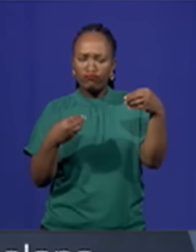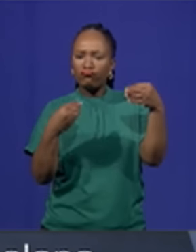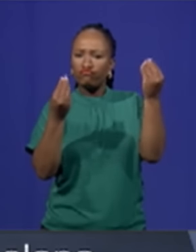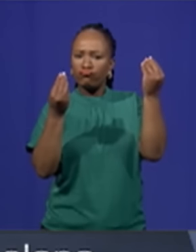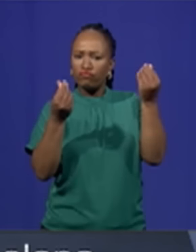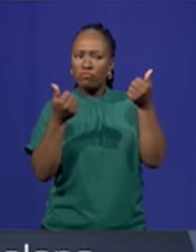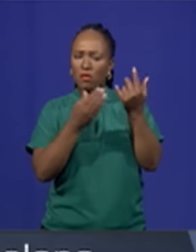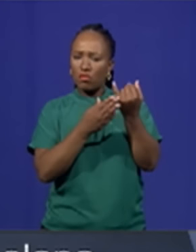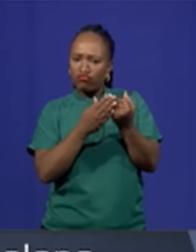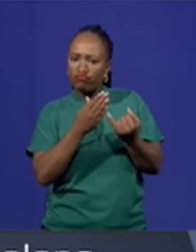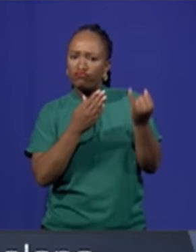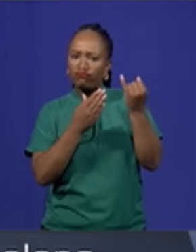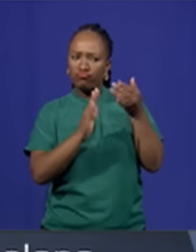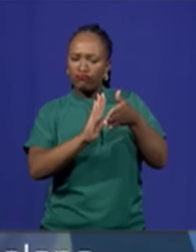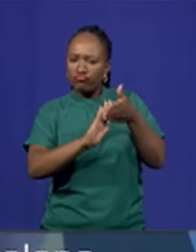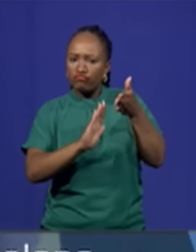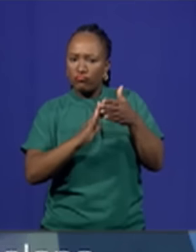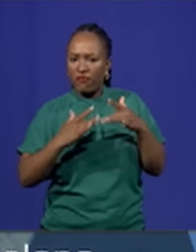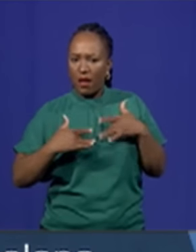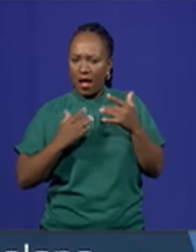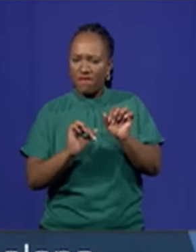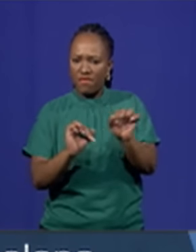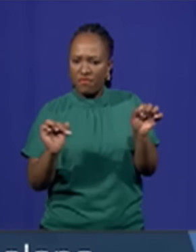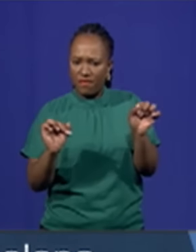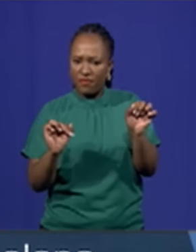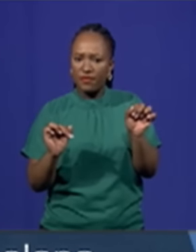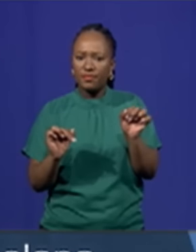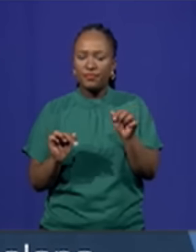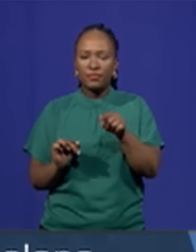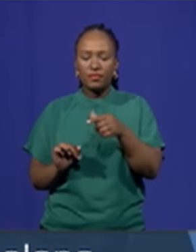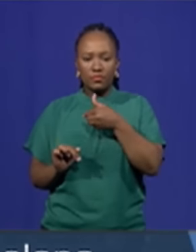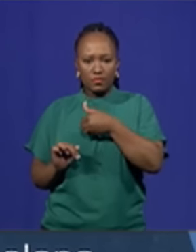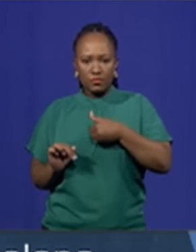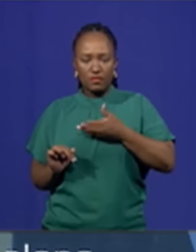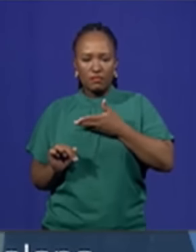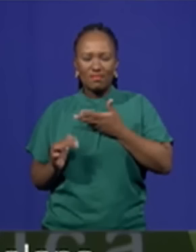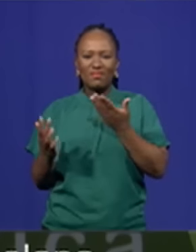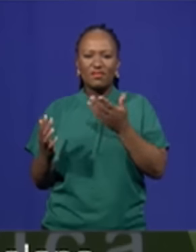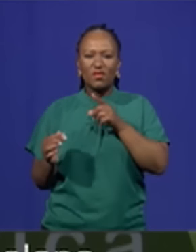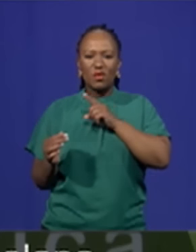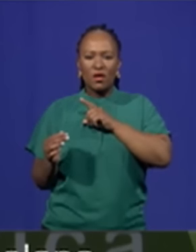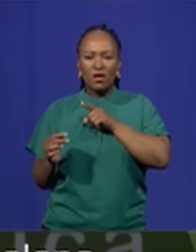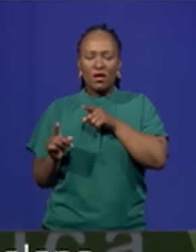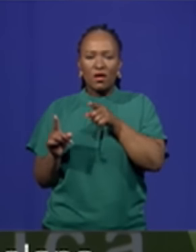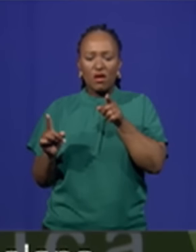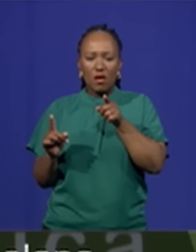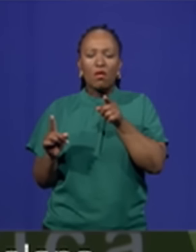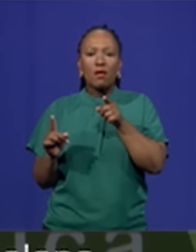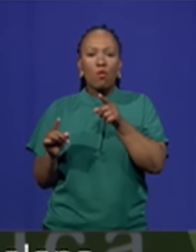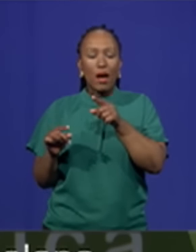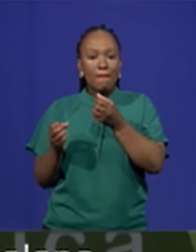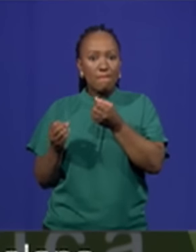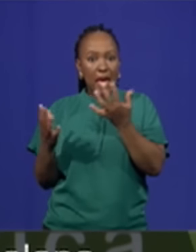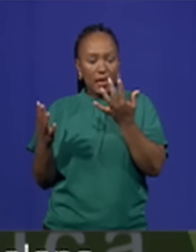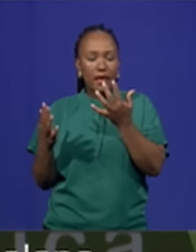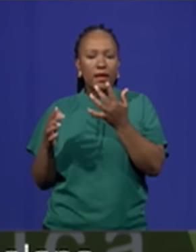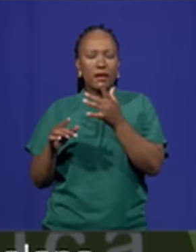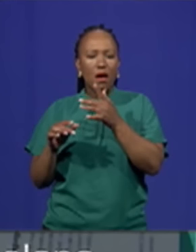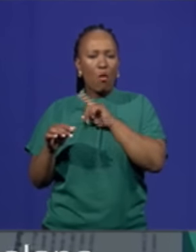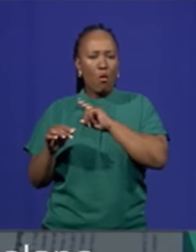kgonang go ikemela ka nosi. Mo batsading maemo ano a ka baka ketsaetsego le go itlhaola. Ba le bantsi ga